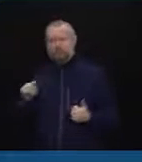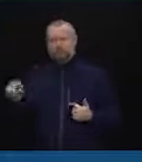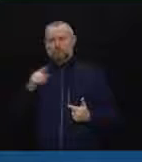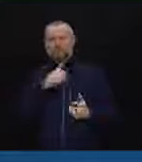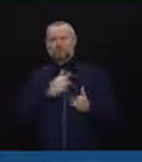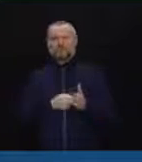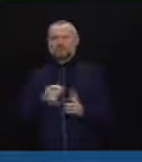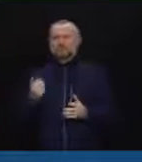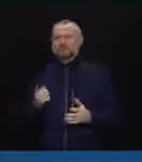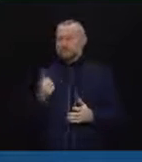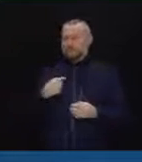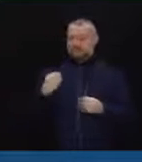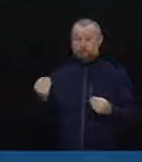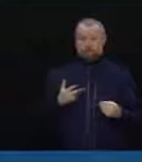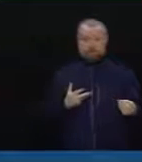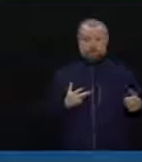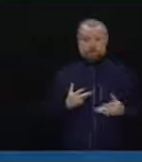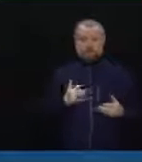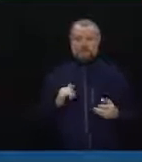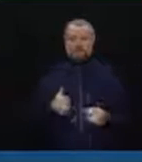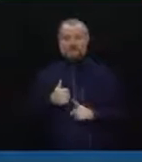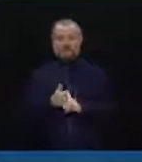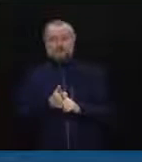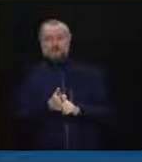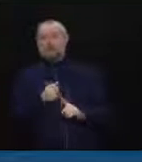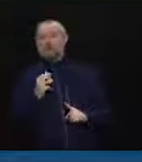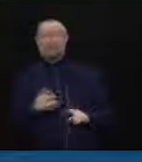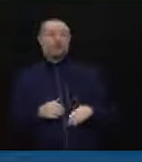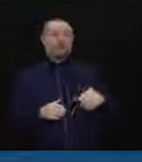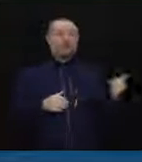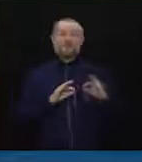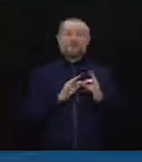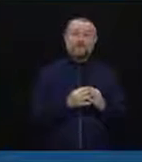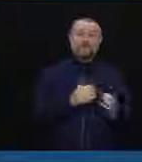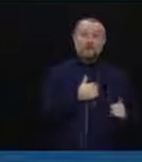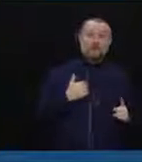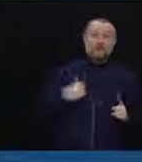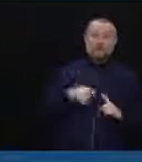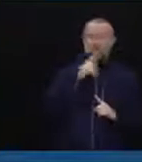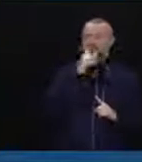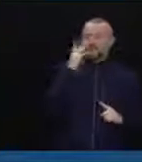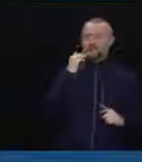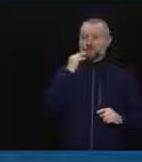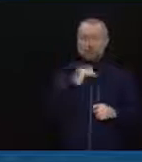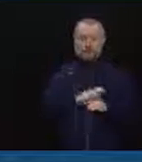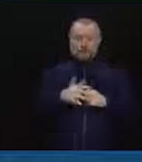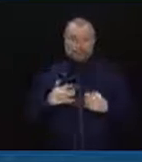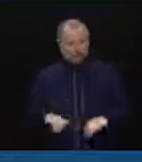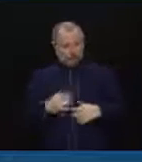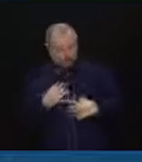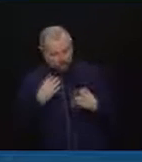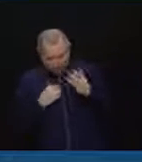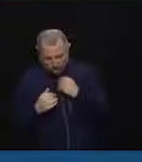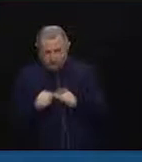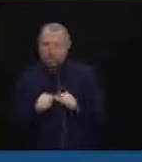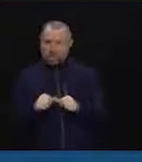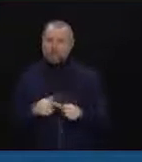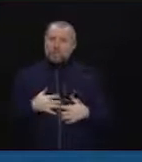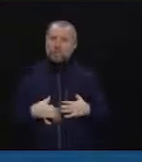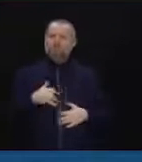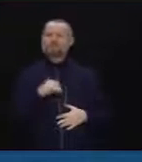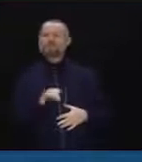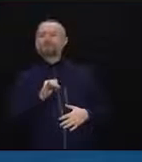are experiencing the symptoms. We want the healthcare industry to treat this seriously. We've taken steps to make sure that